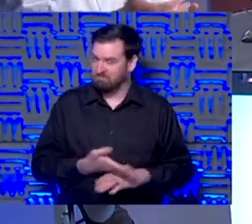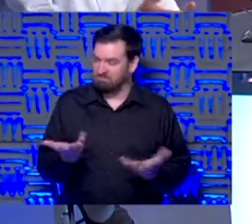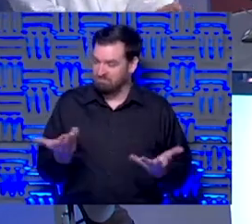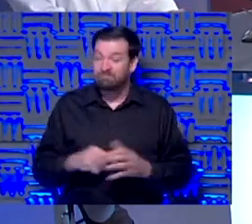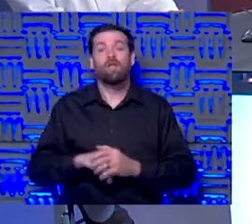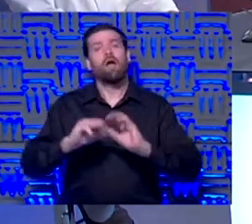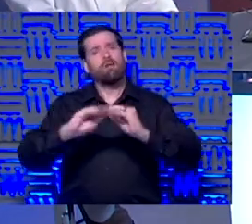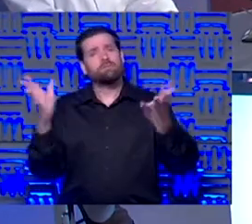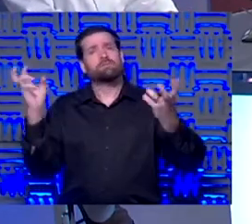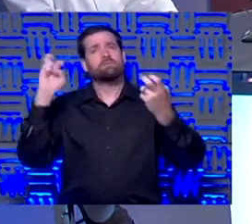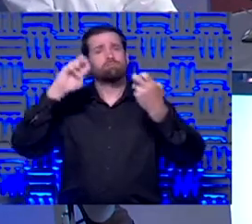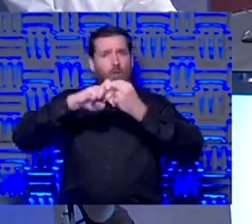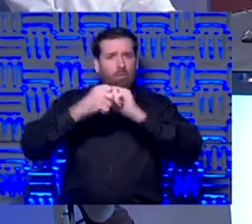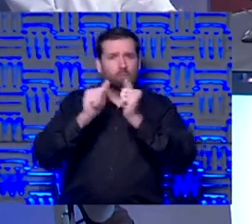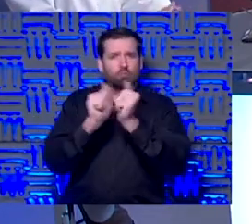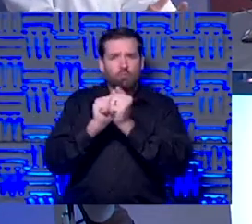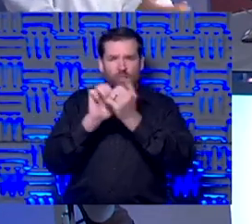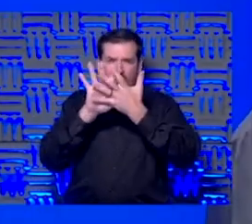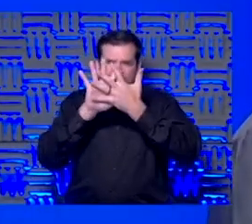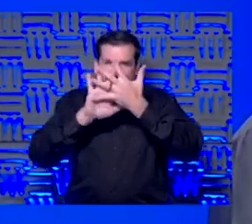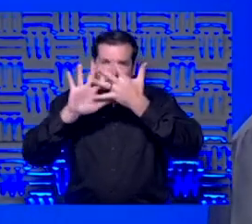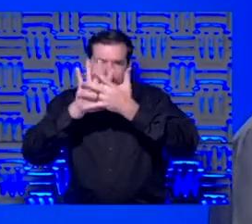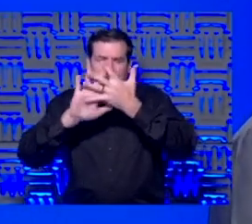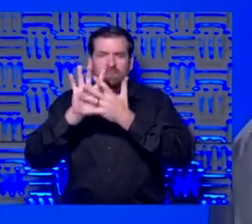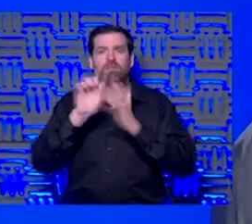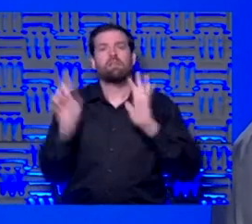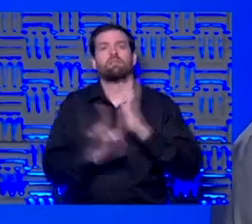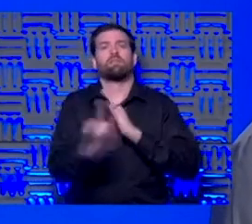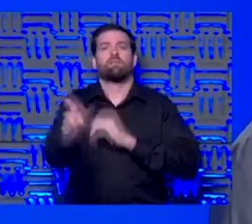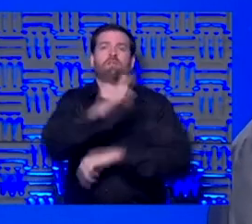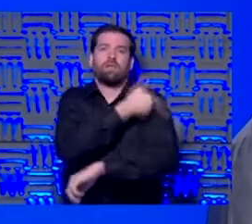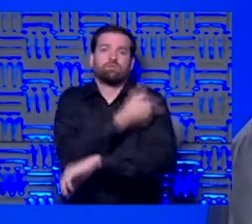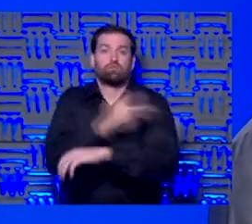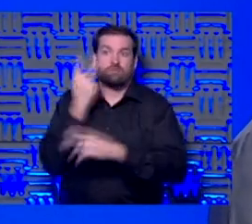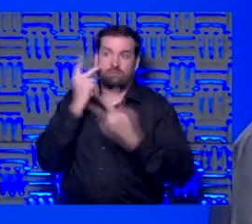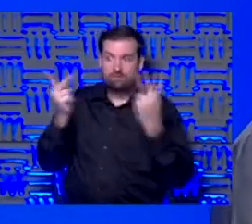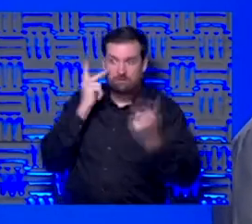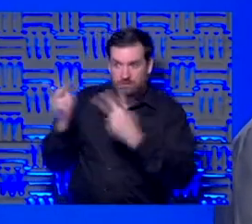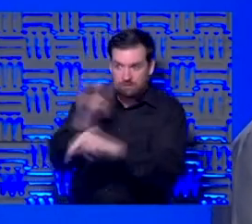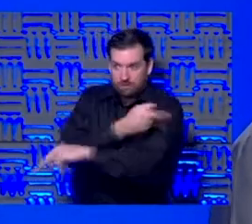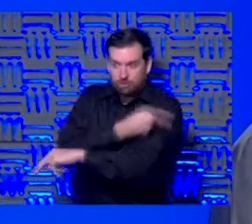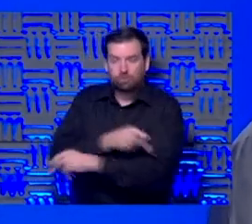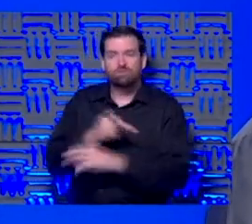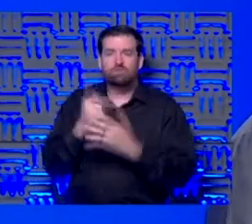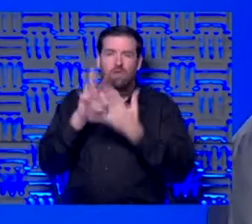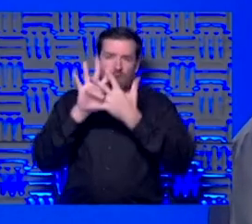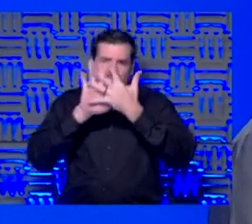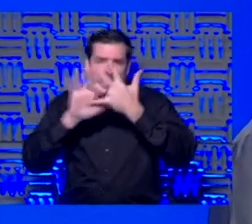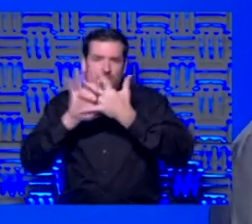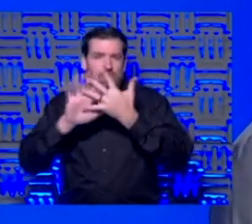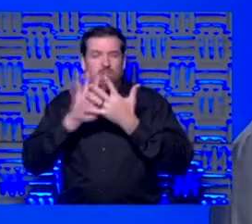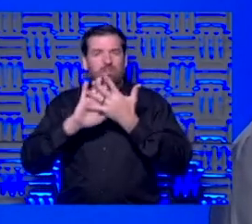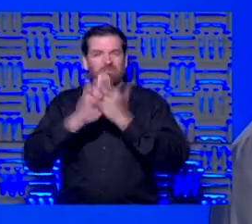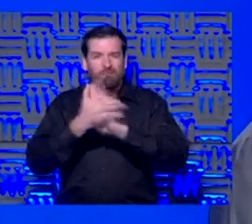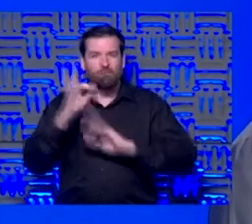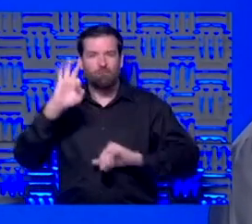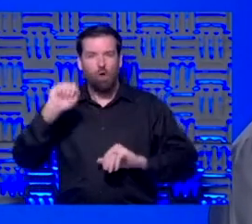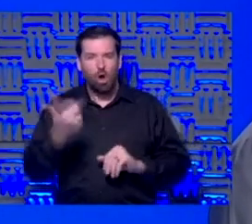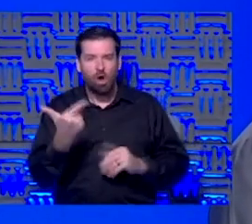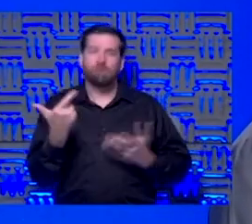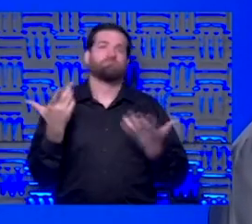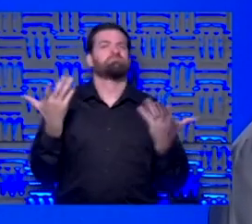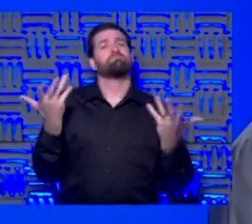can be problems with fogging. You know, walking through the hospital today when I was seeing patients early in the morning, I had fogging. I get used to it. It may be a little bit more